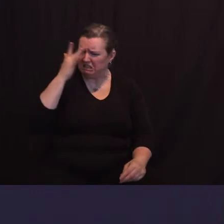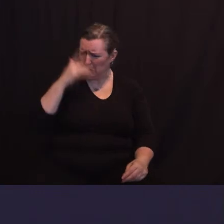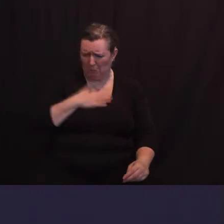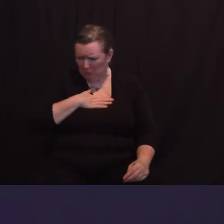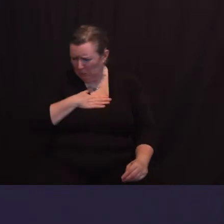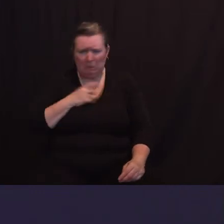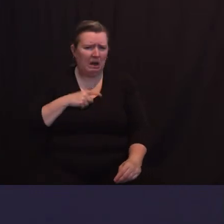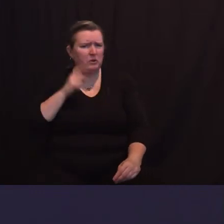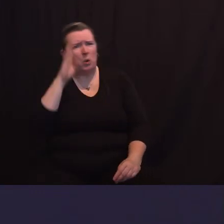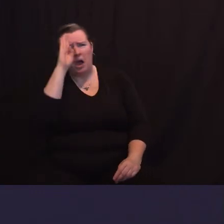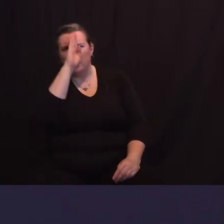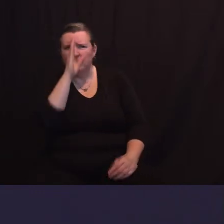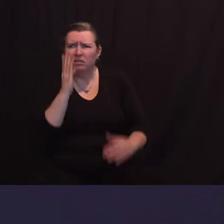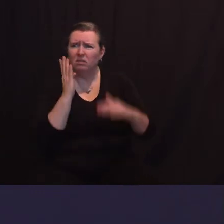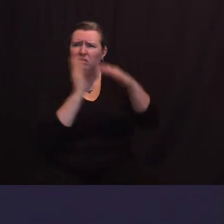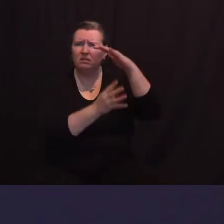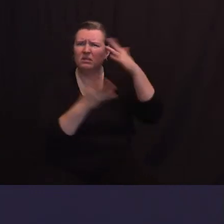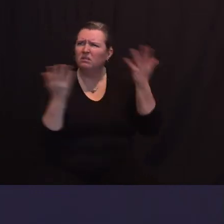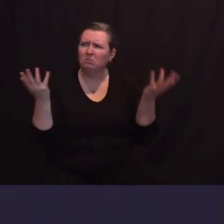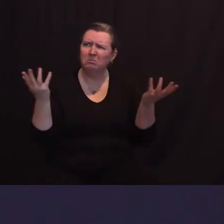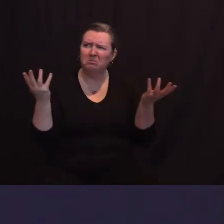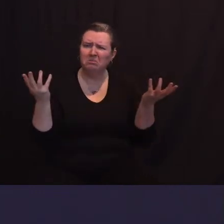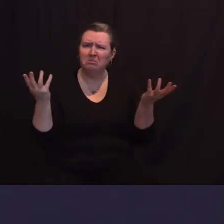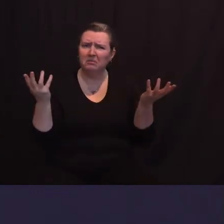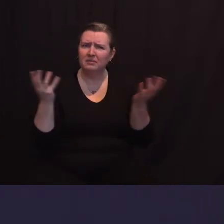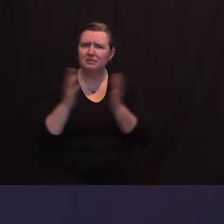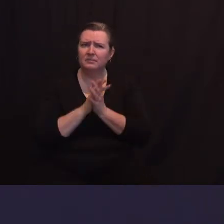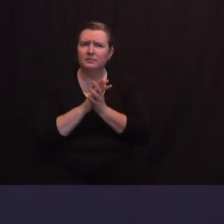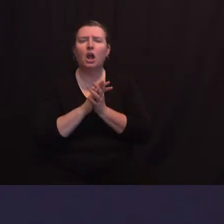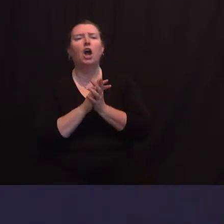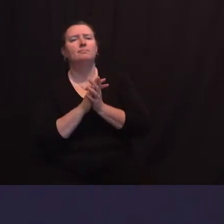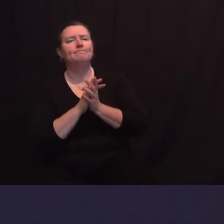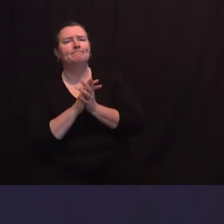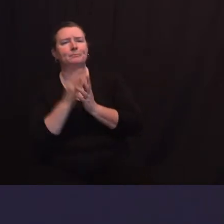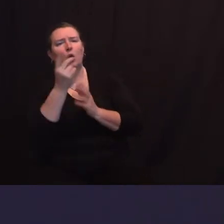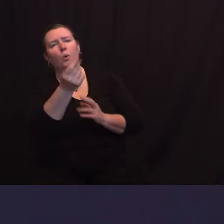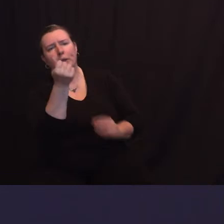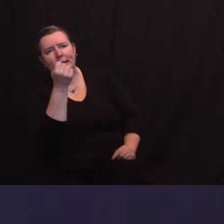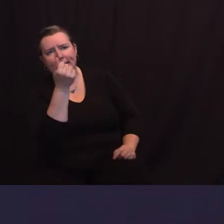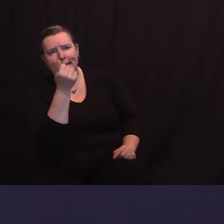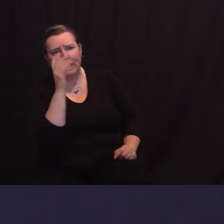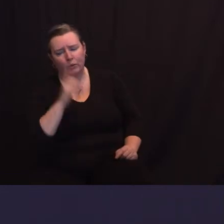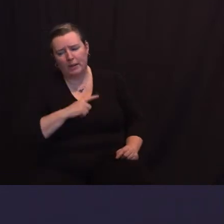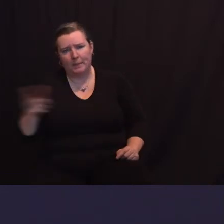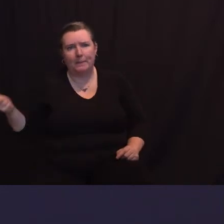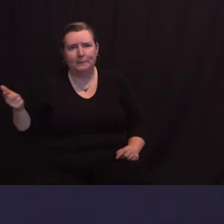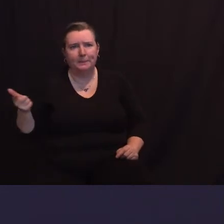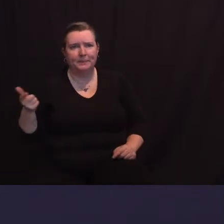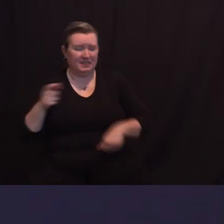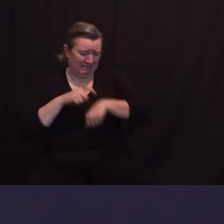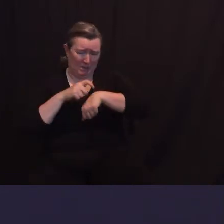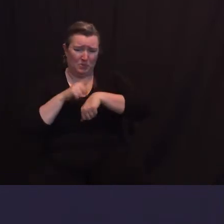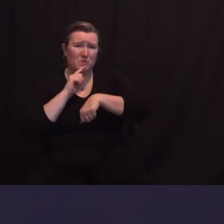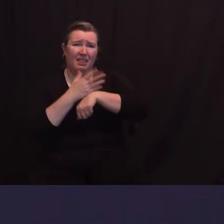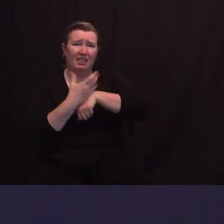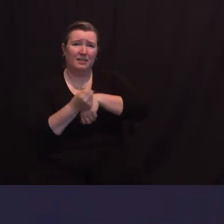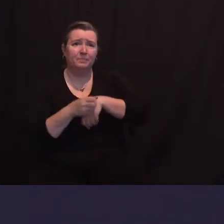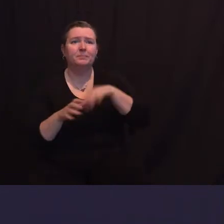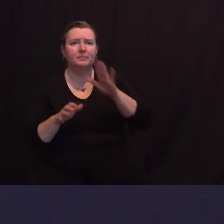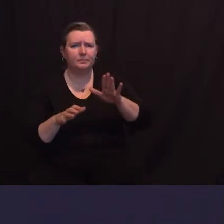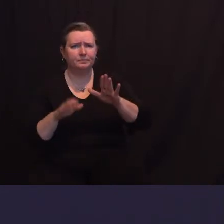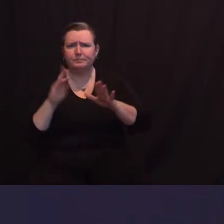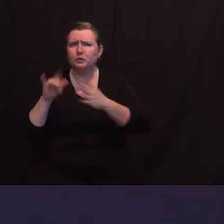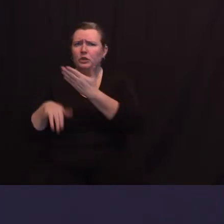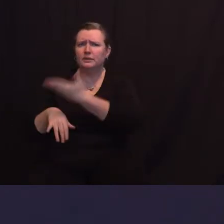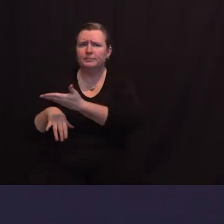I'll give you a couple of quick thoughts, and then we'll turn it to Judy and Eddie, and we'll be brief just because the clock is working against us. Judy, what was your total for next week